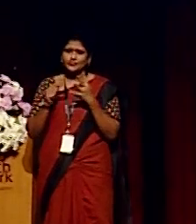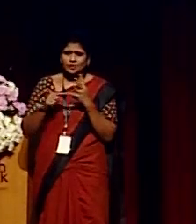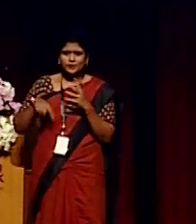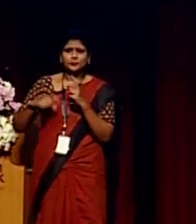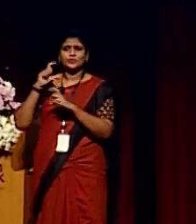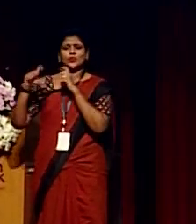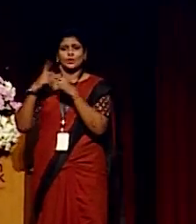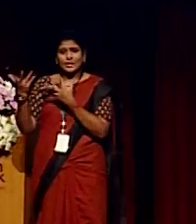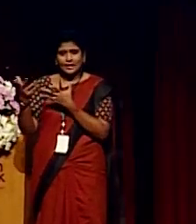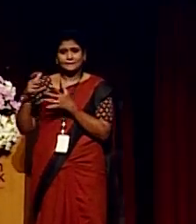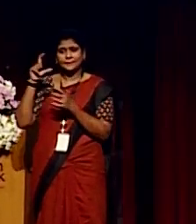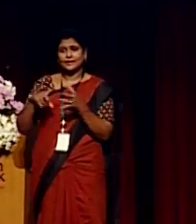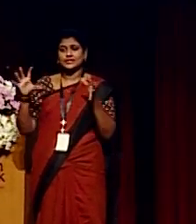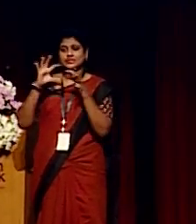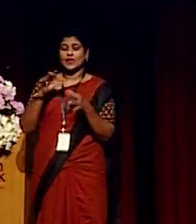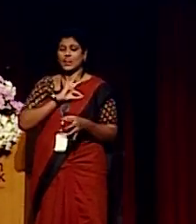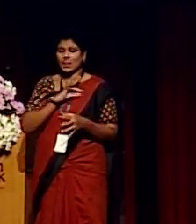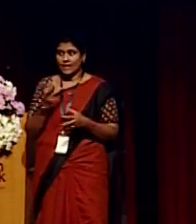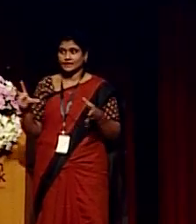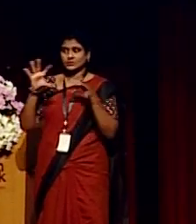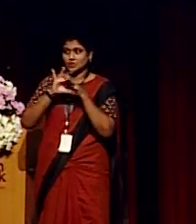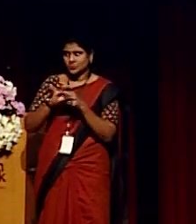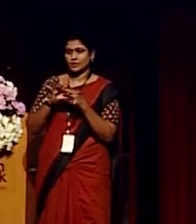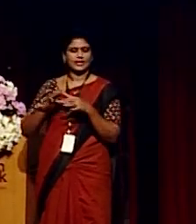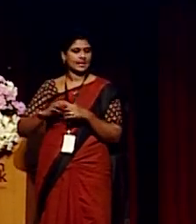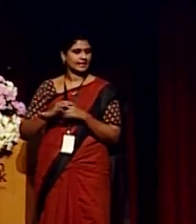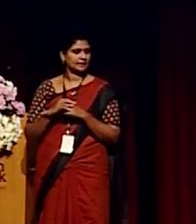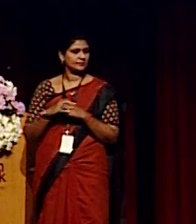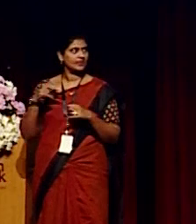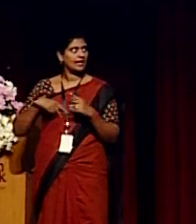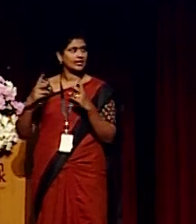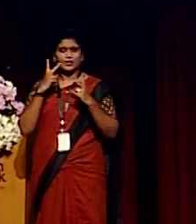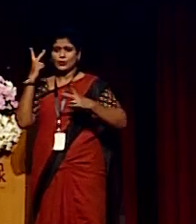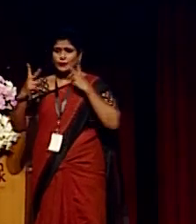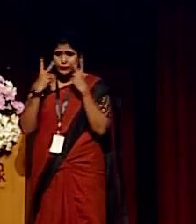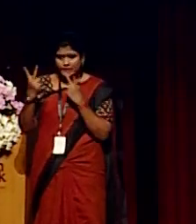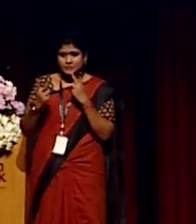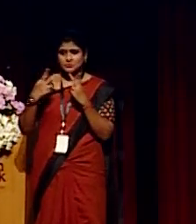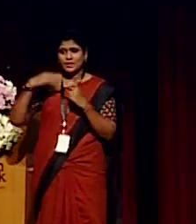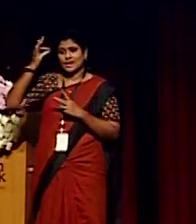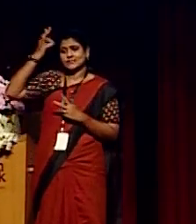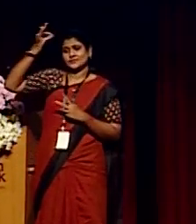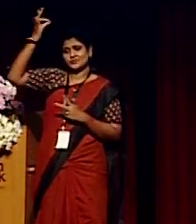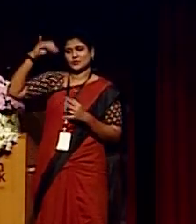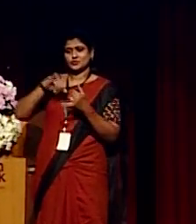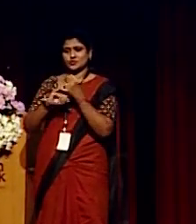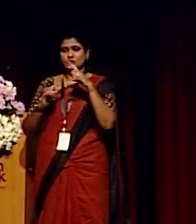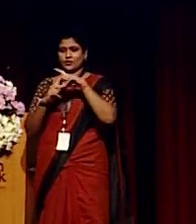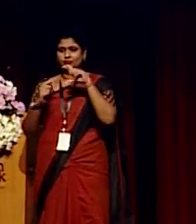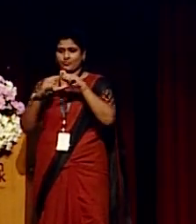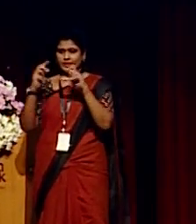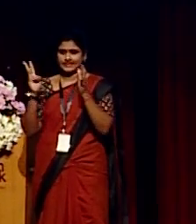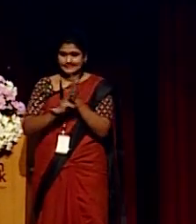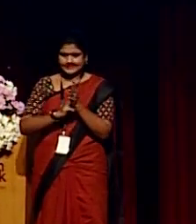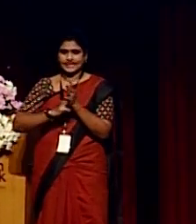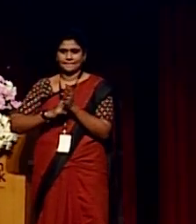own company which is called Progressive Accessibility Solutions, where we commercialize STEM diagram solutions, accessible STEM